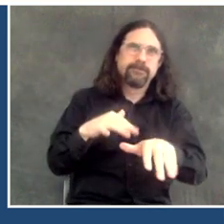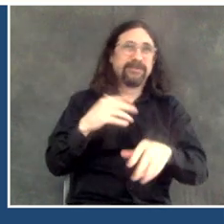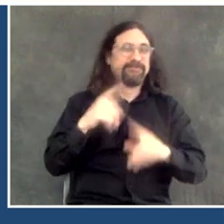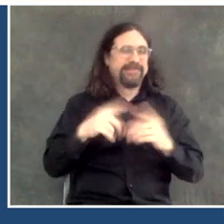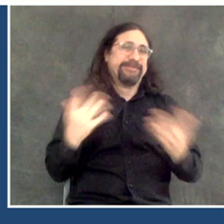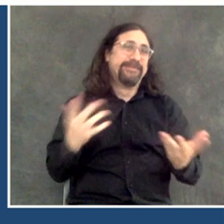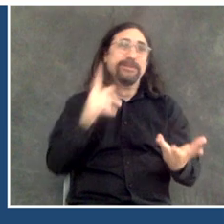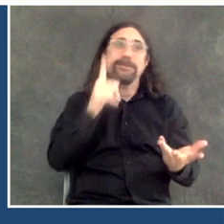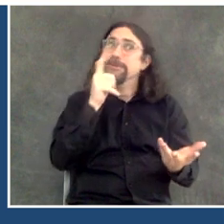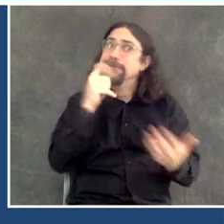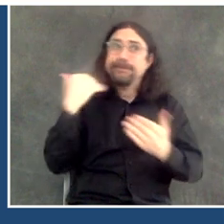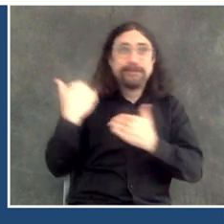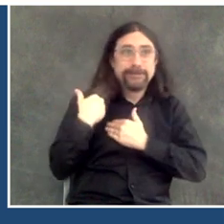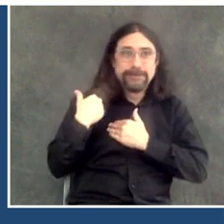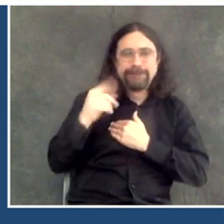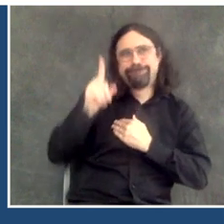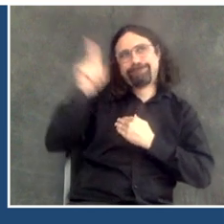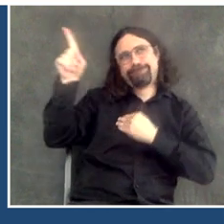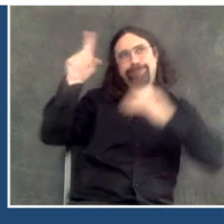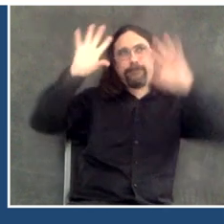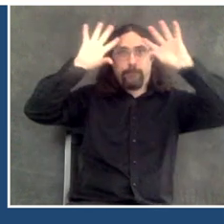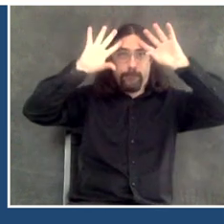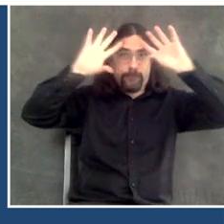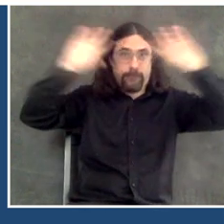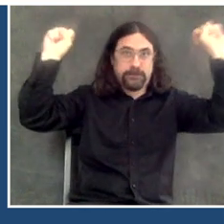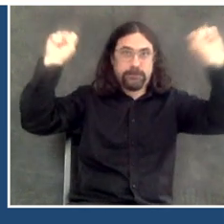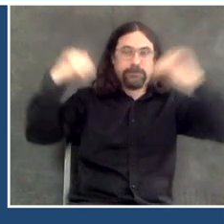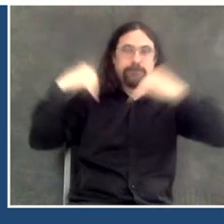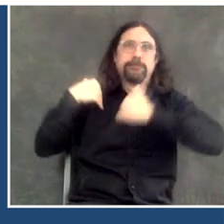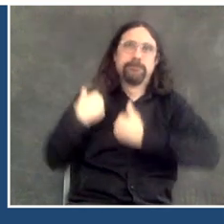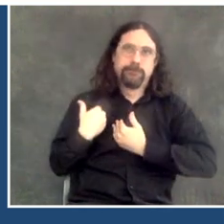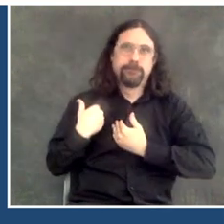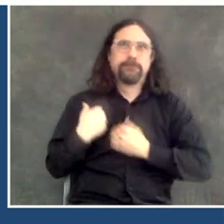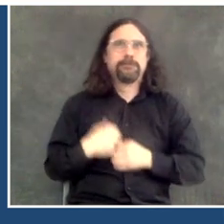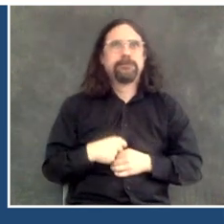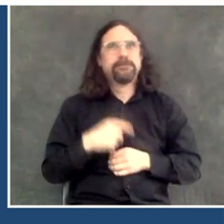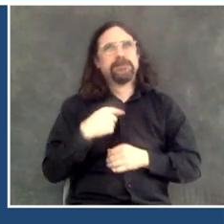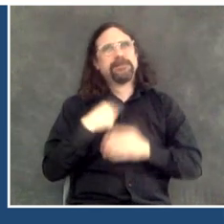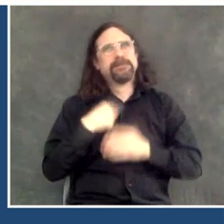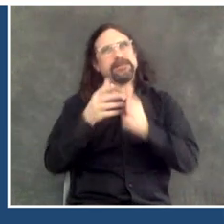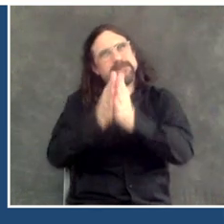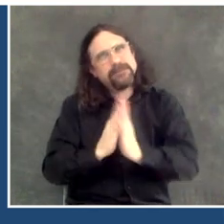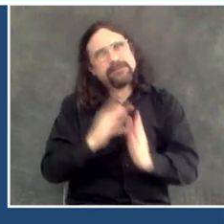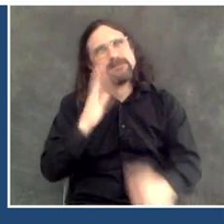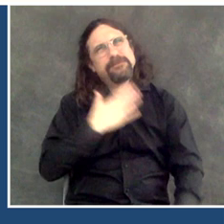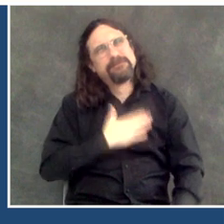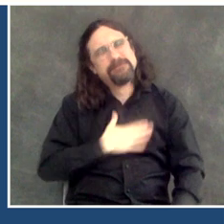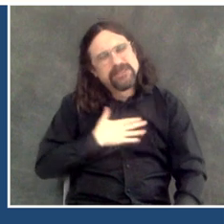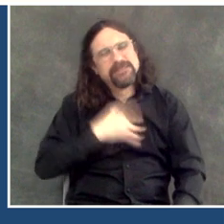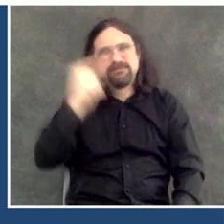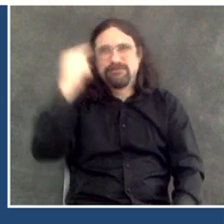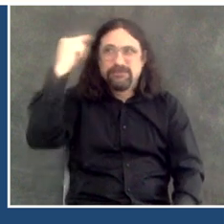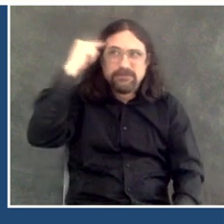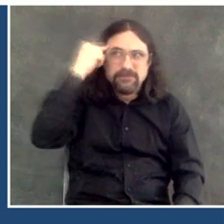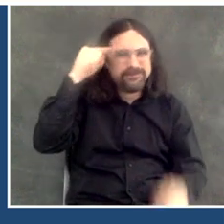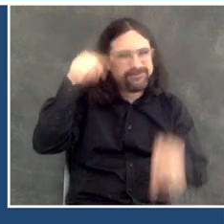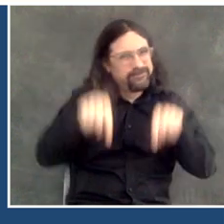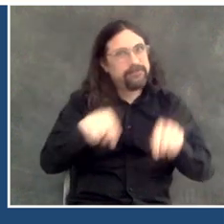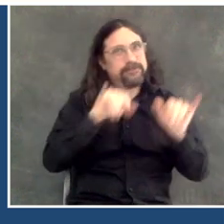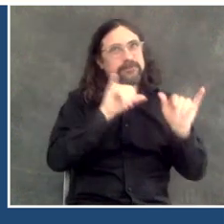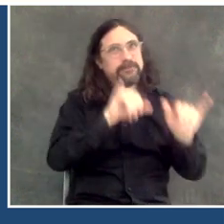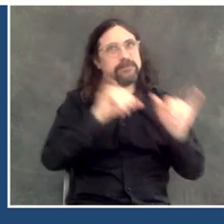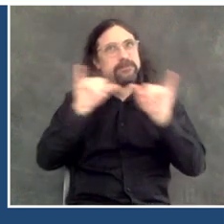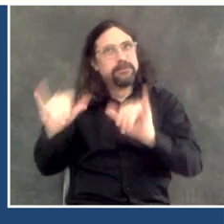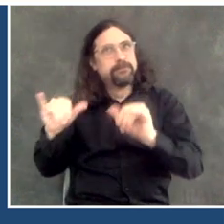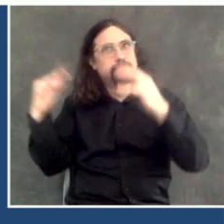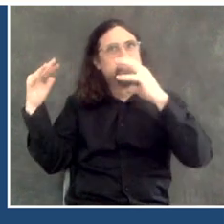fighting a war. Right now, there's a peacetime approach in Washington, and that won't cut it. So I'm urging the president to do something